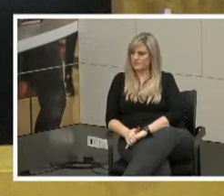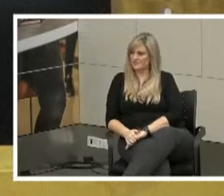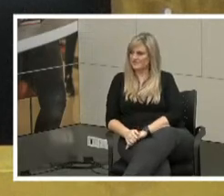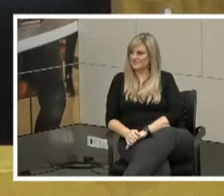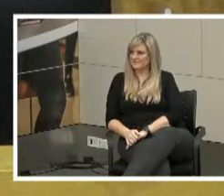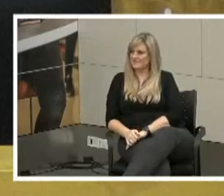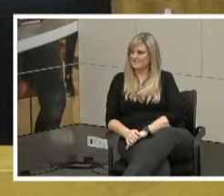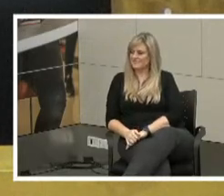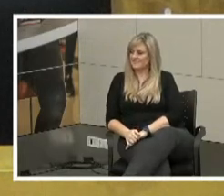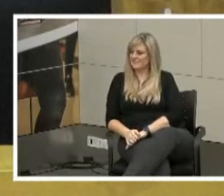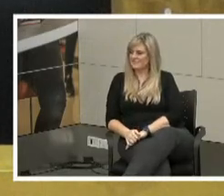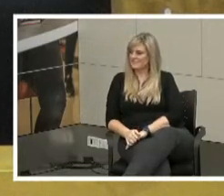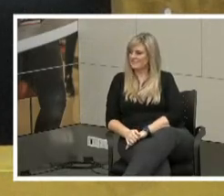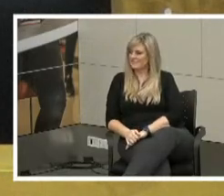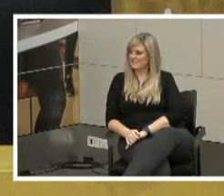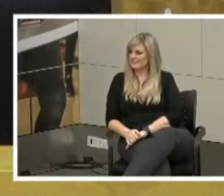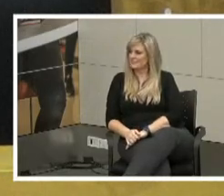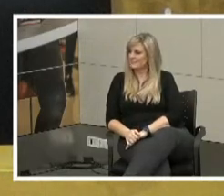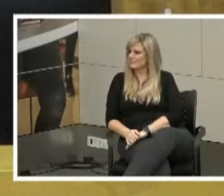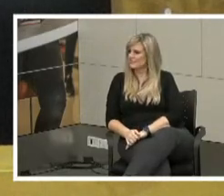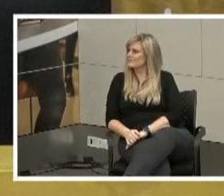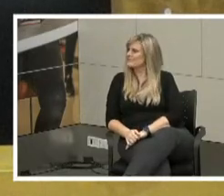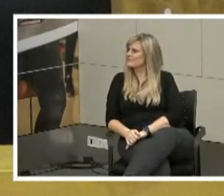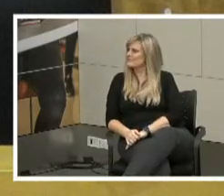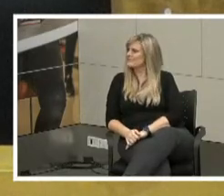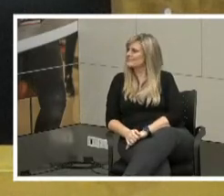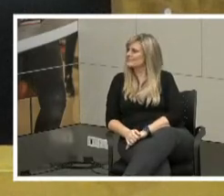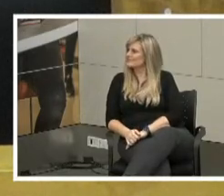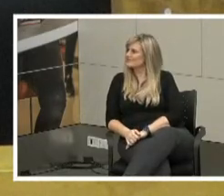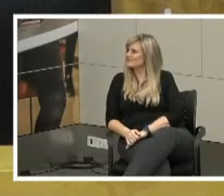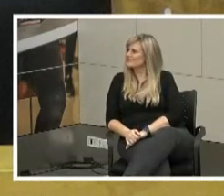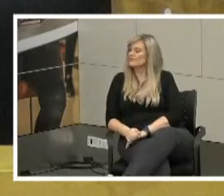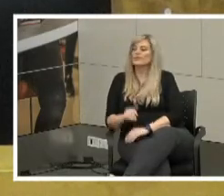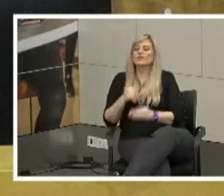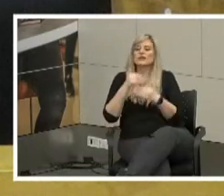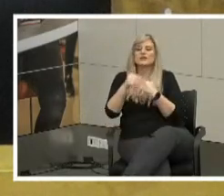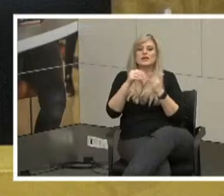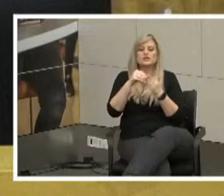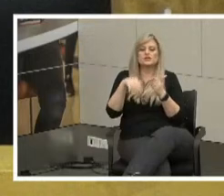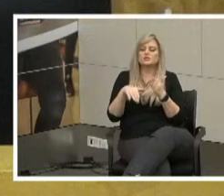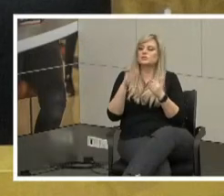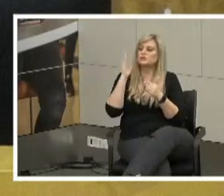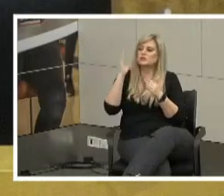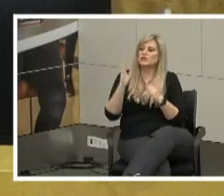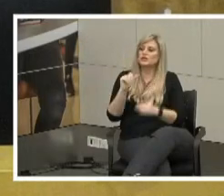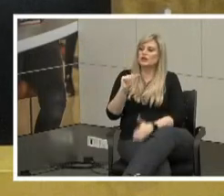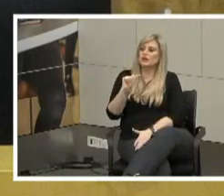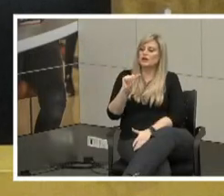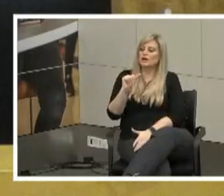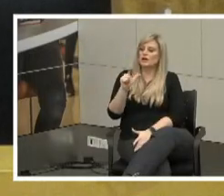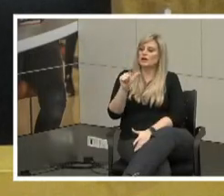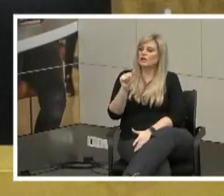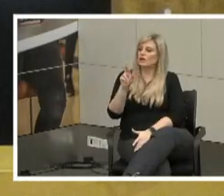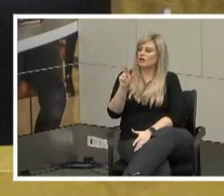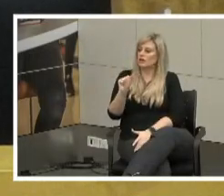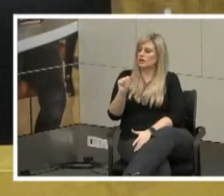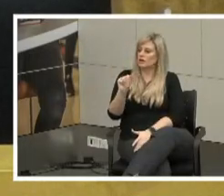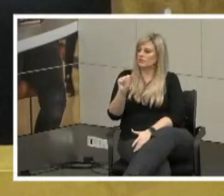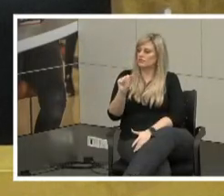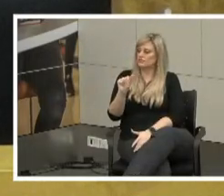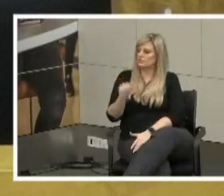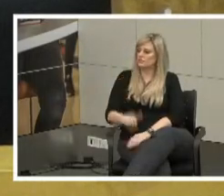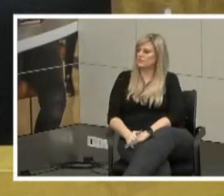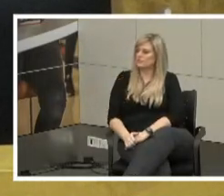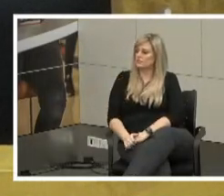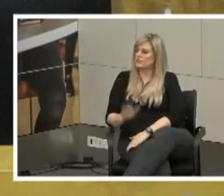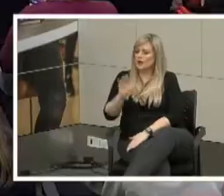you okay um the next um student speaker is Alara Ramen